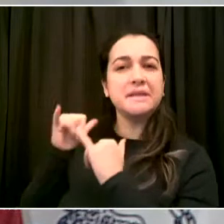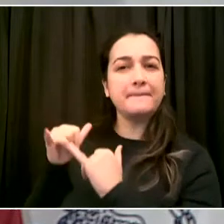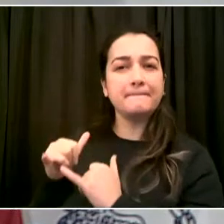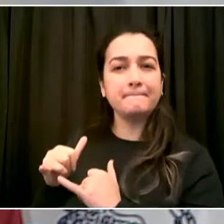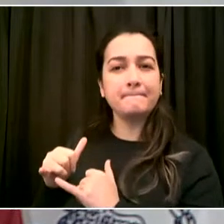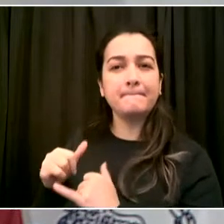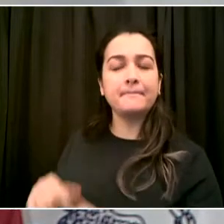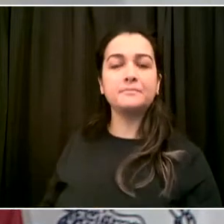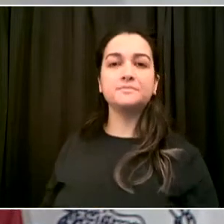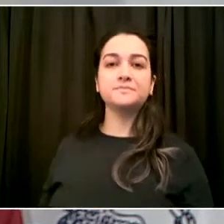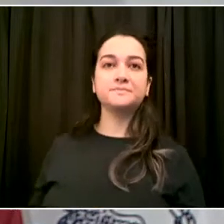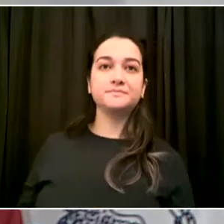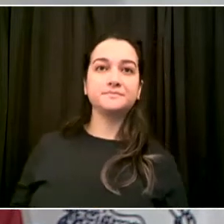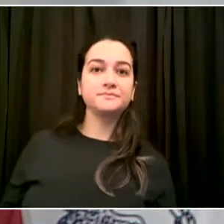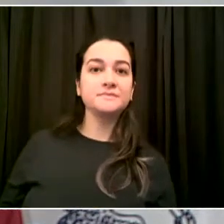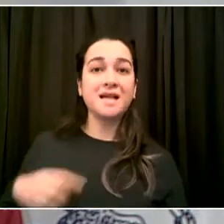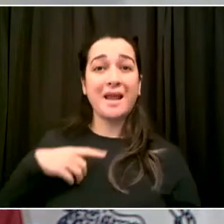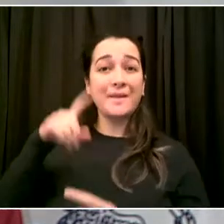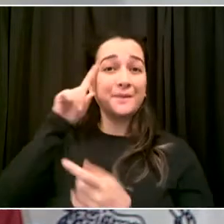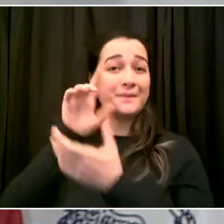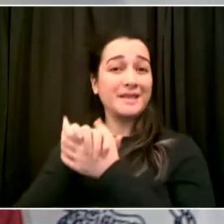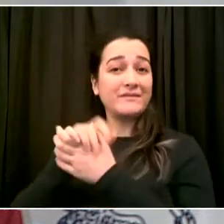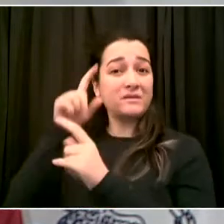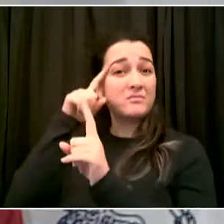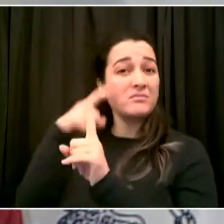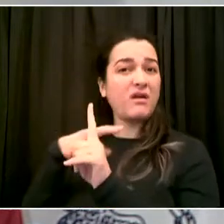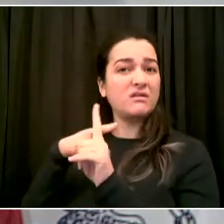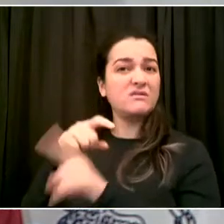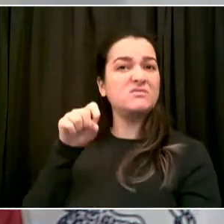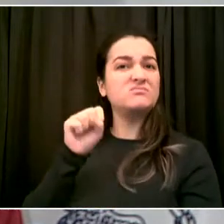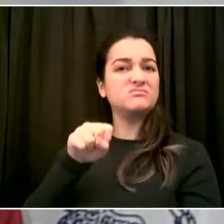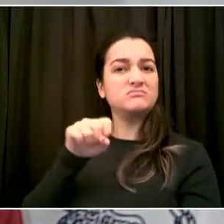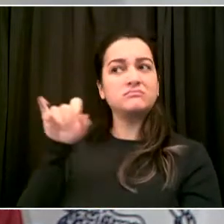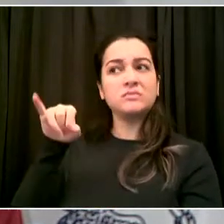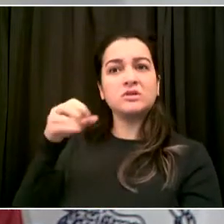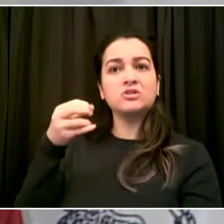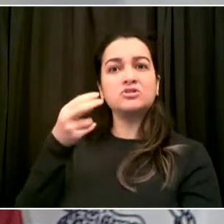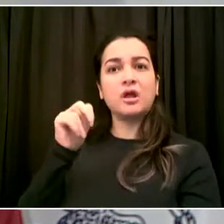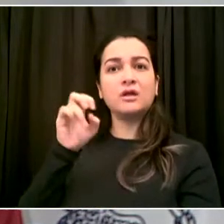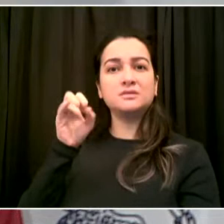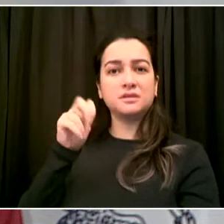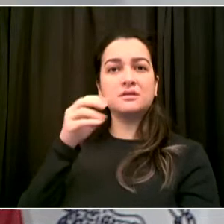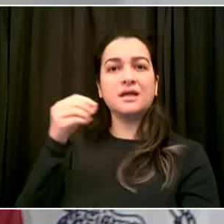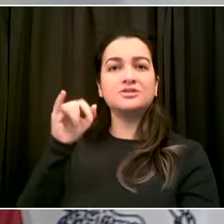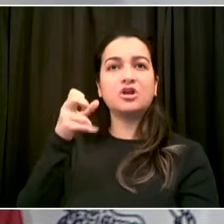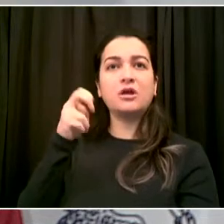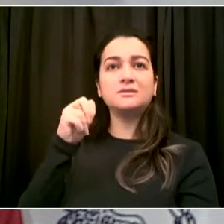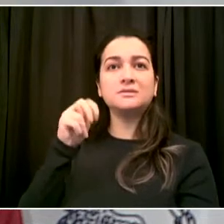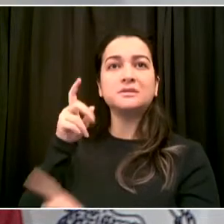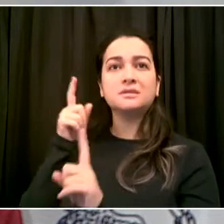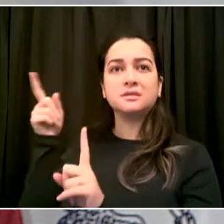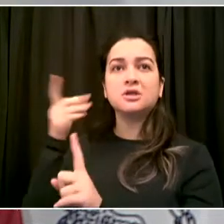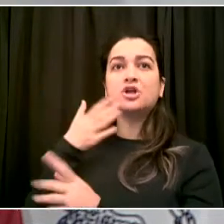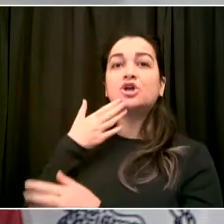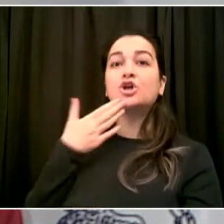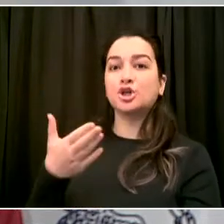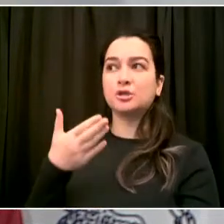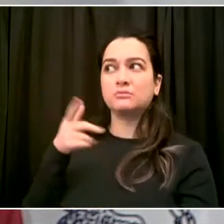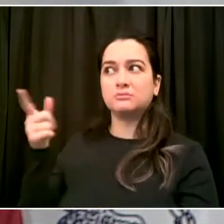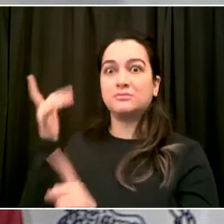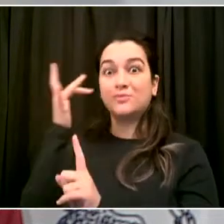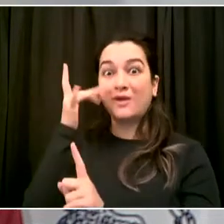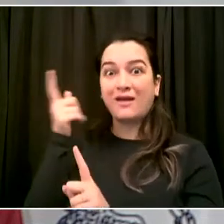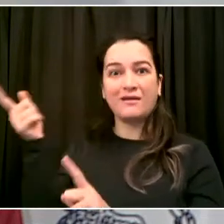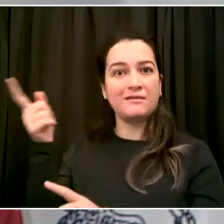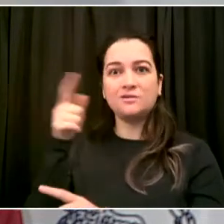easier refrigeration standards. I think this is what will supercharge our effort. In terms of getting very precisely what we expect from New York City, I'm still